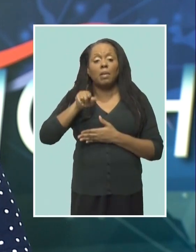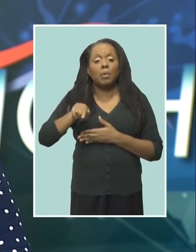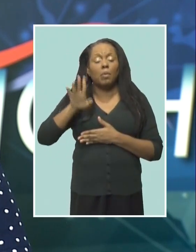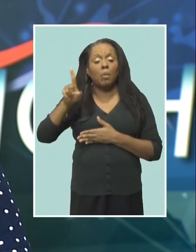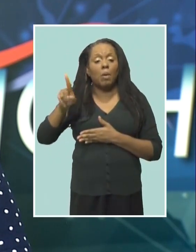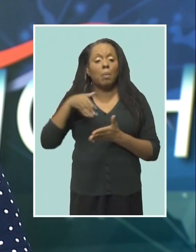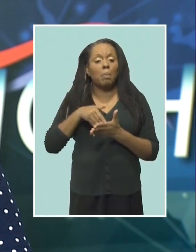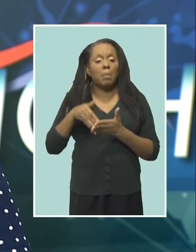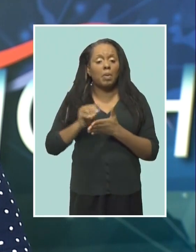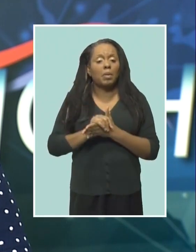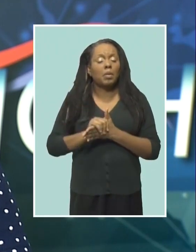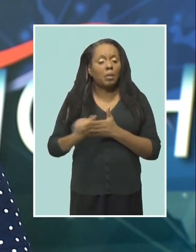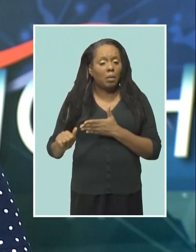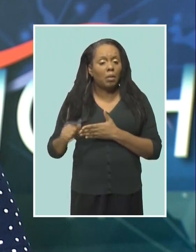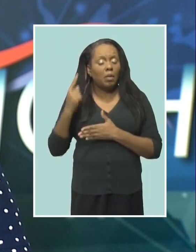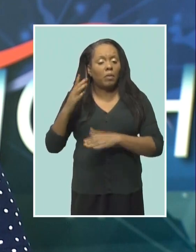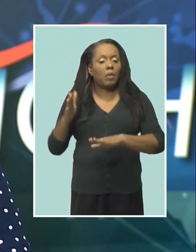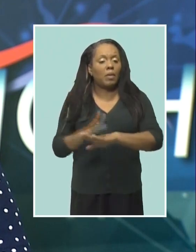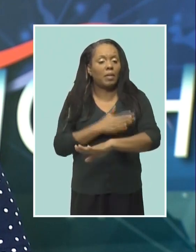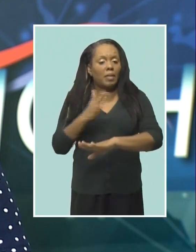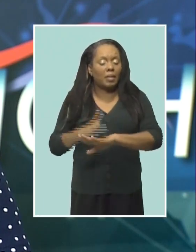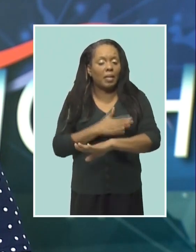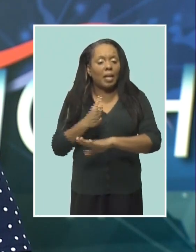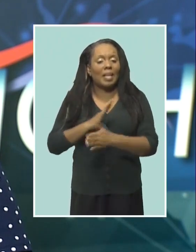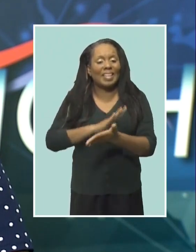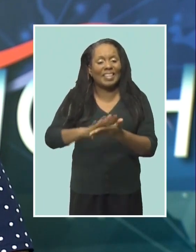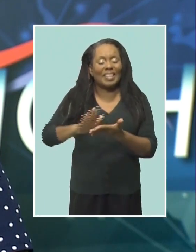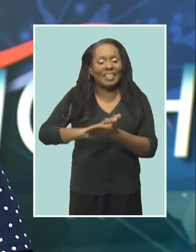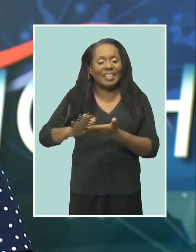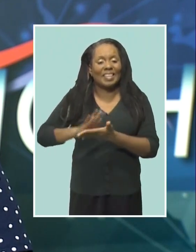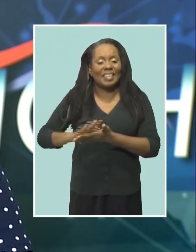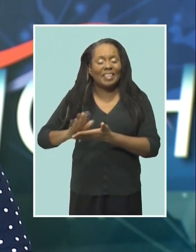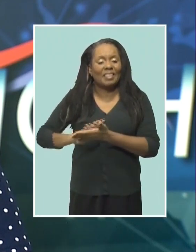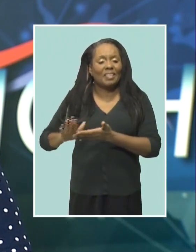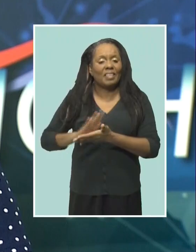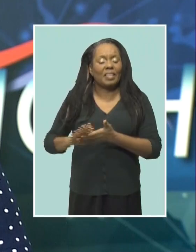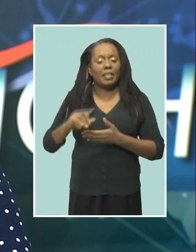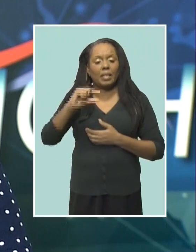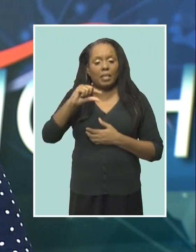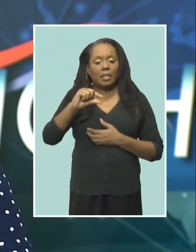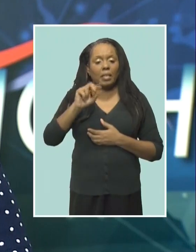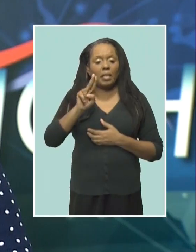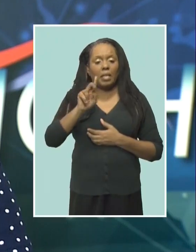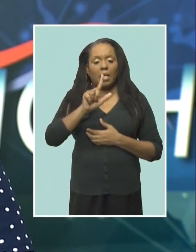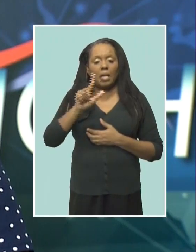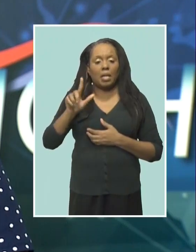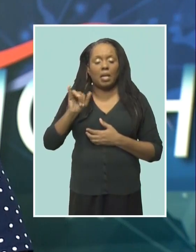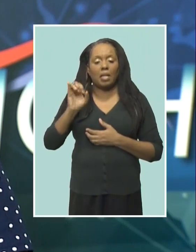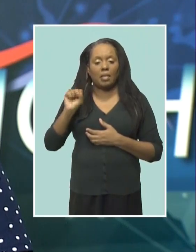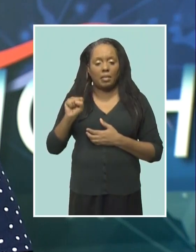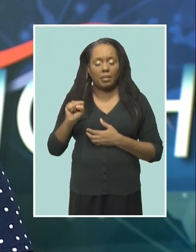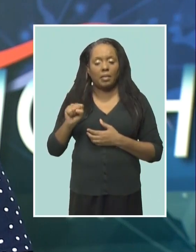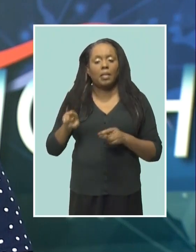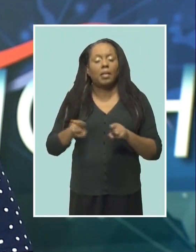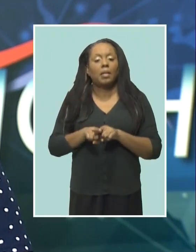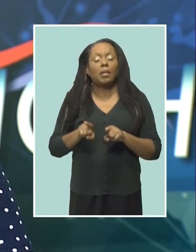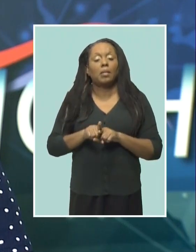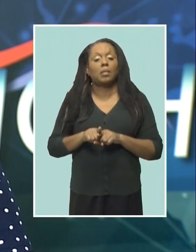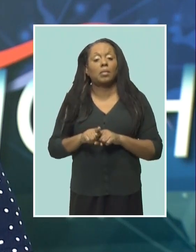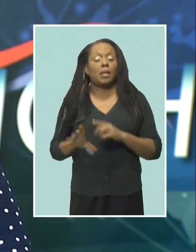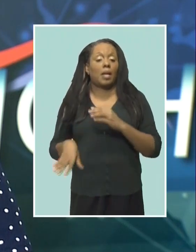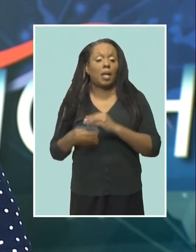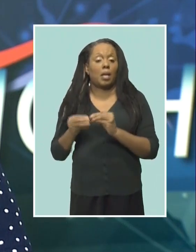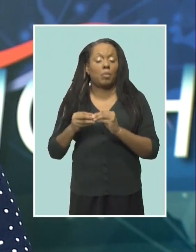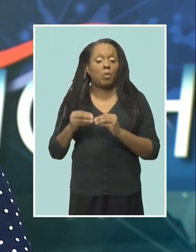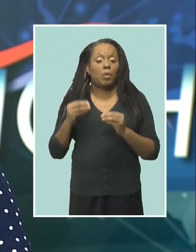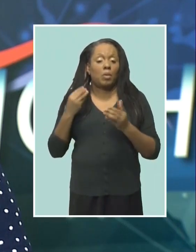next financial year to remove derelict vehicles and buildings from private and public properties. This was revealed as the Gullies